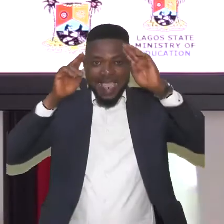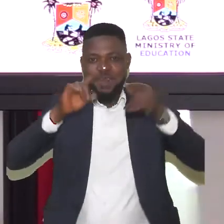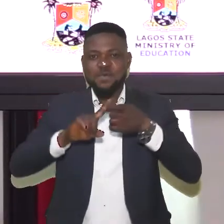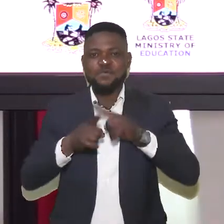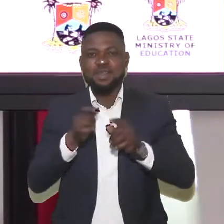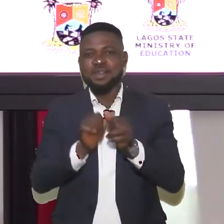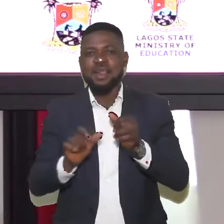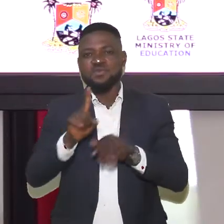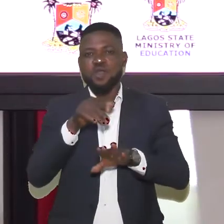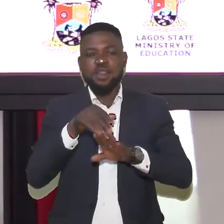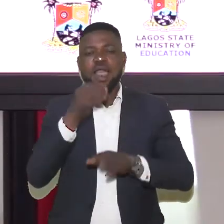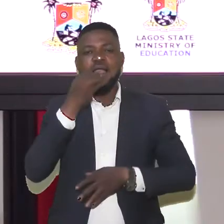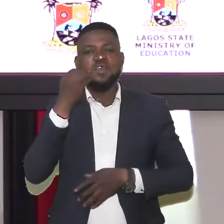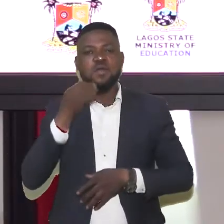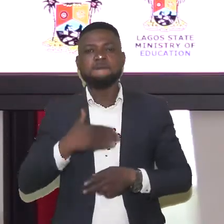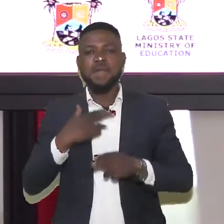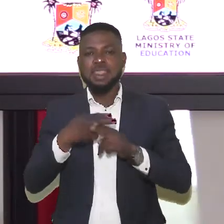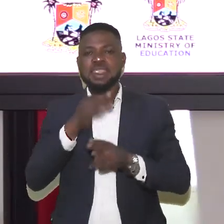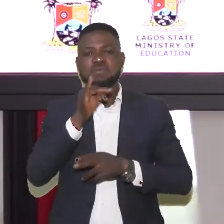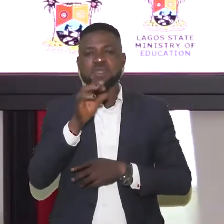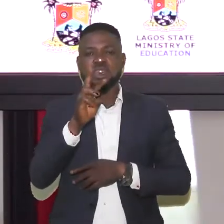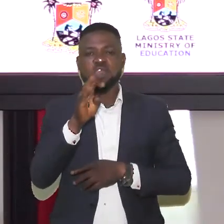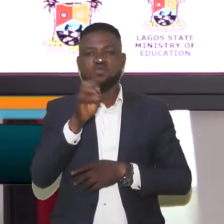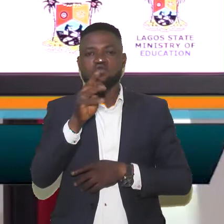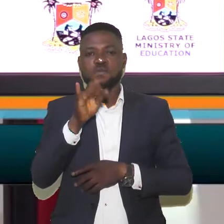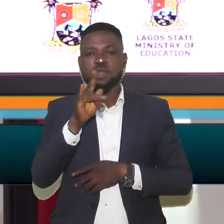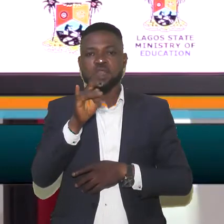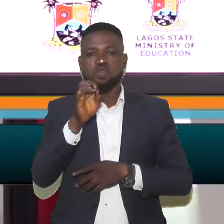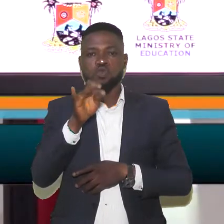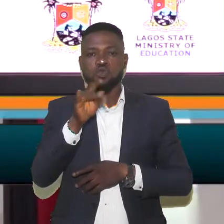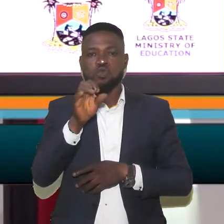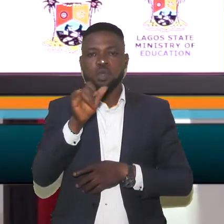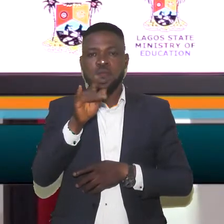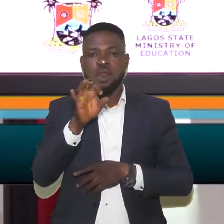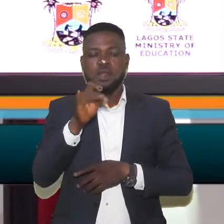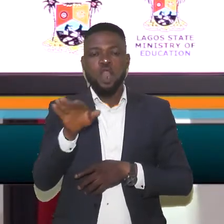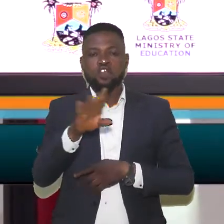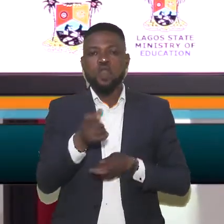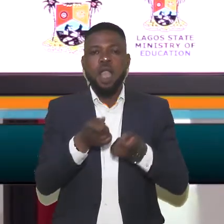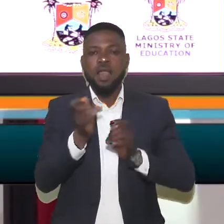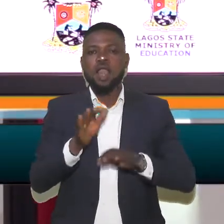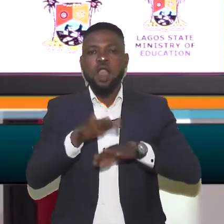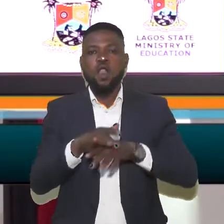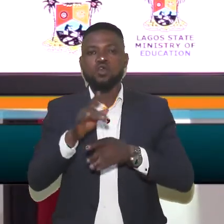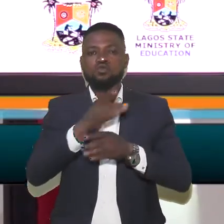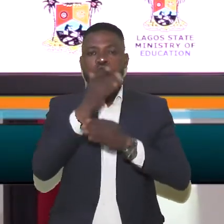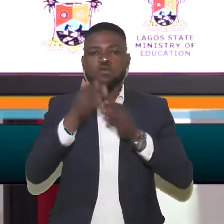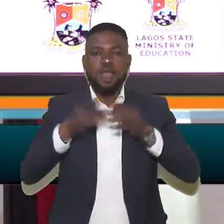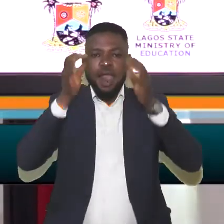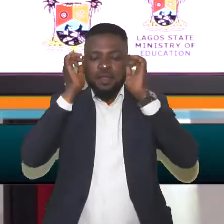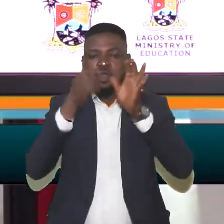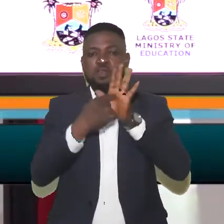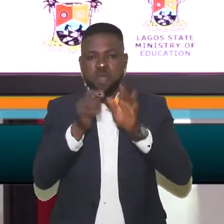Hello friends, hello everyone at home. My name is Wumi Tolu Alalade, your anchor on the Total Education